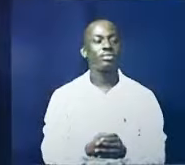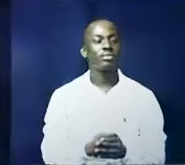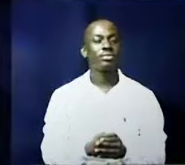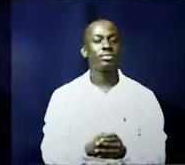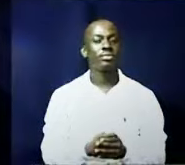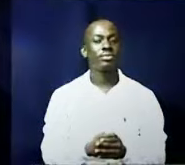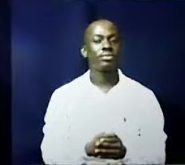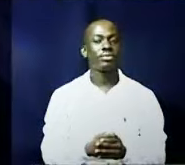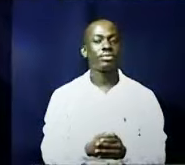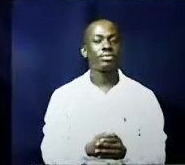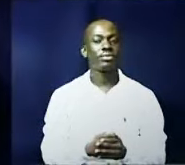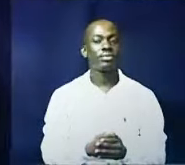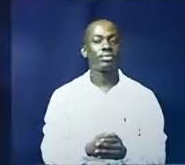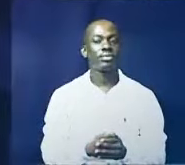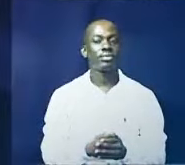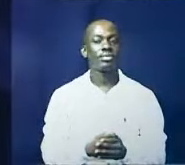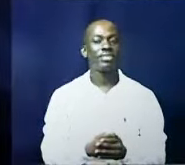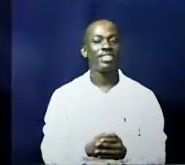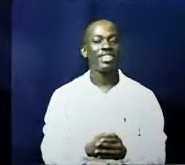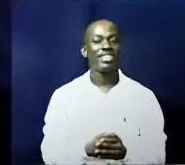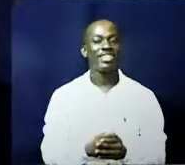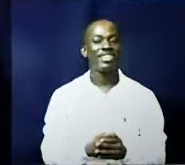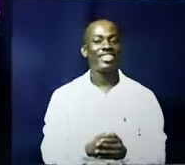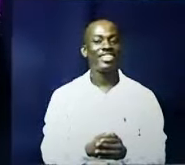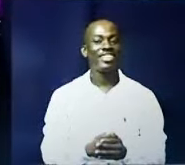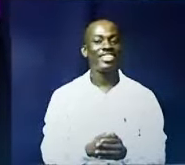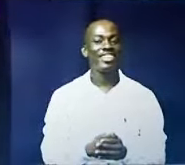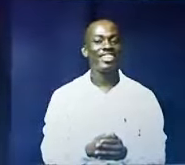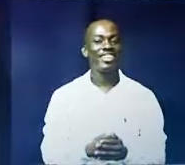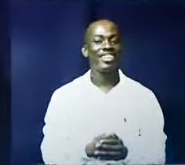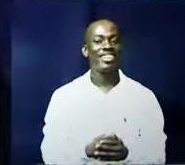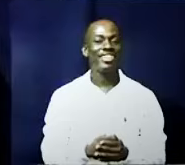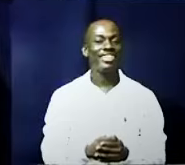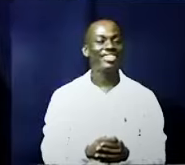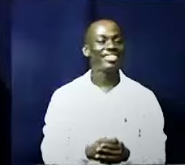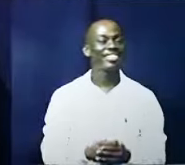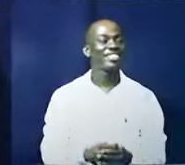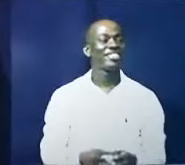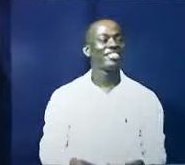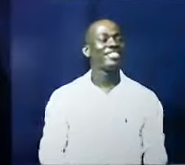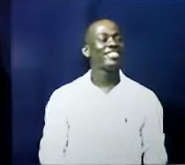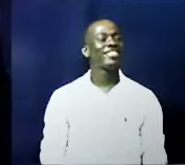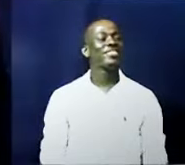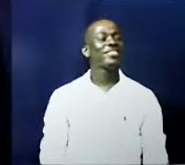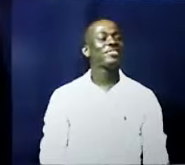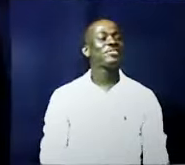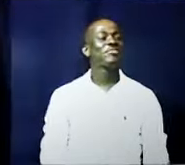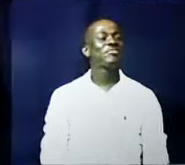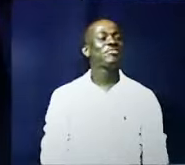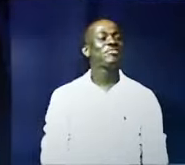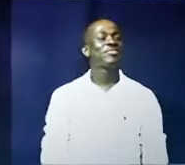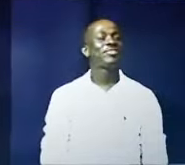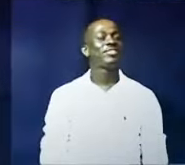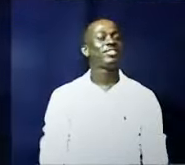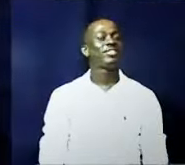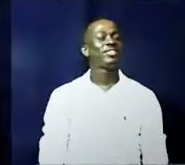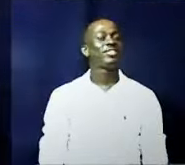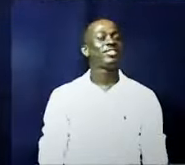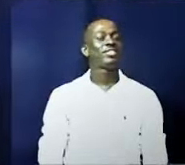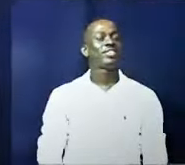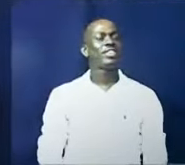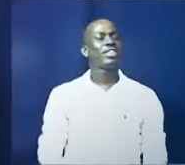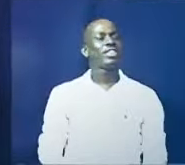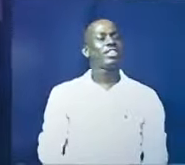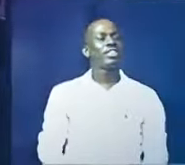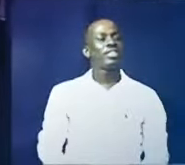kwa so. Na sa uye we etwatwa so a obe unse uni nyankopon tem ayonkofa no emu ado. What is a